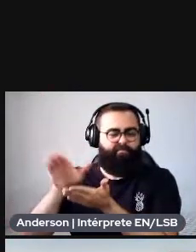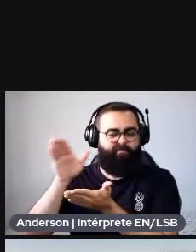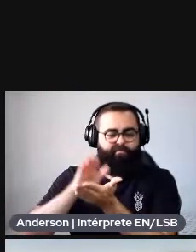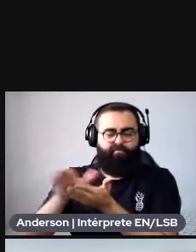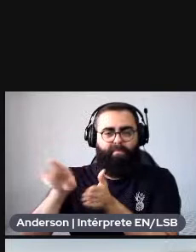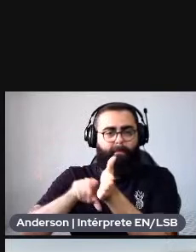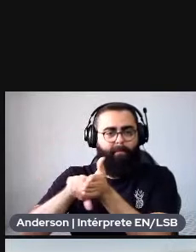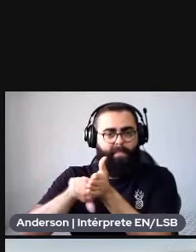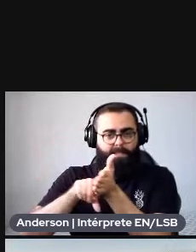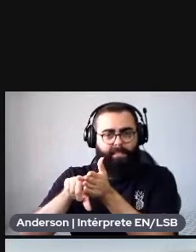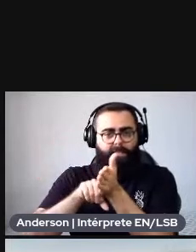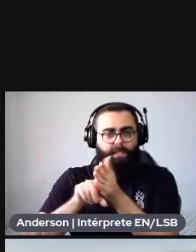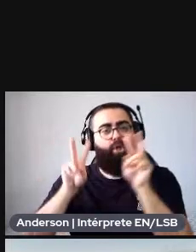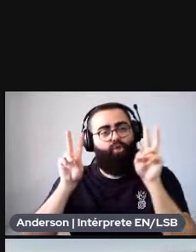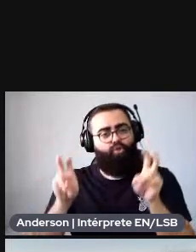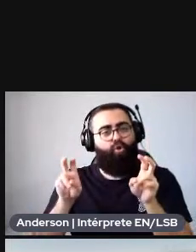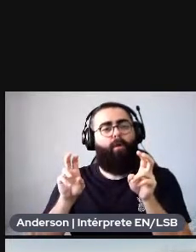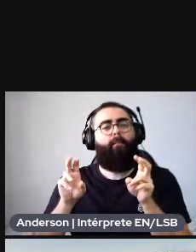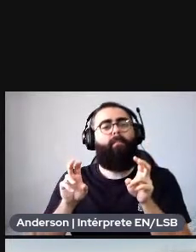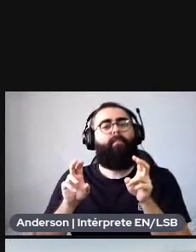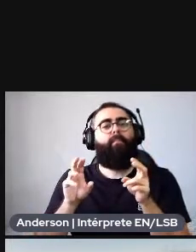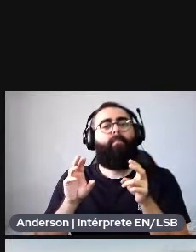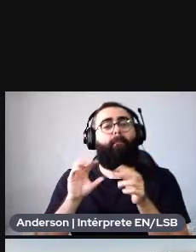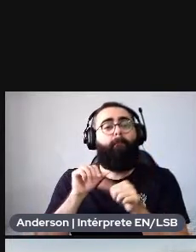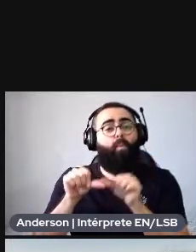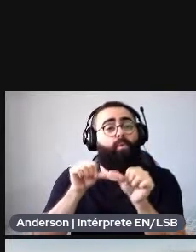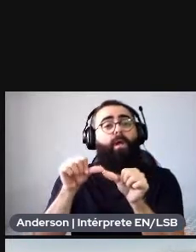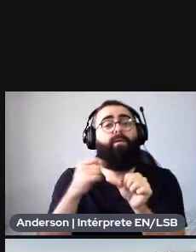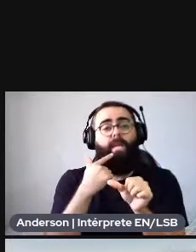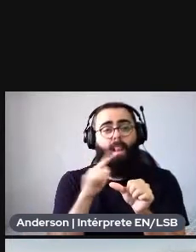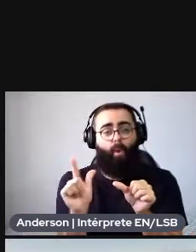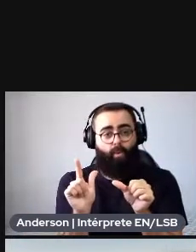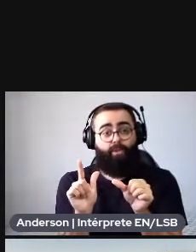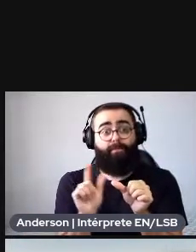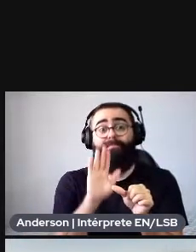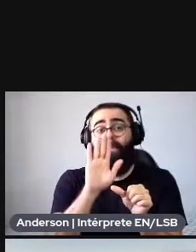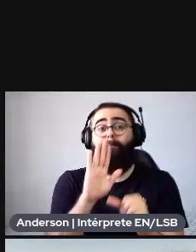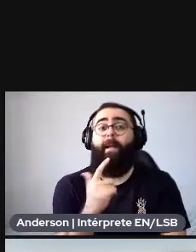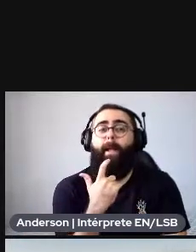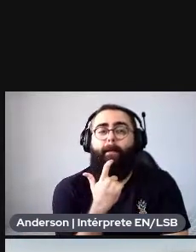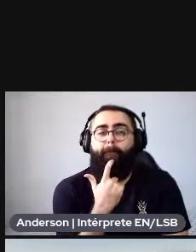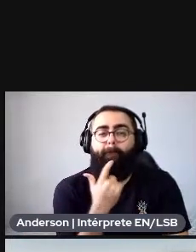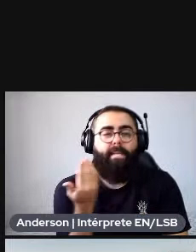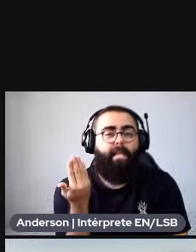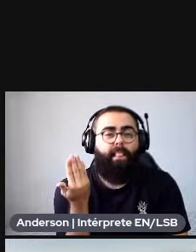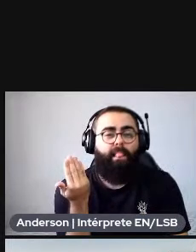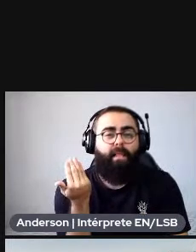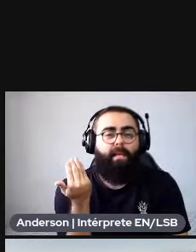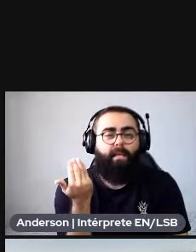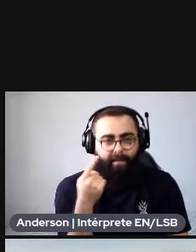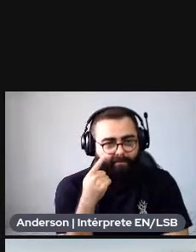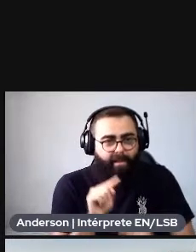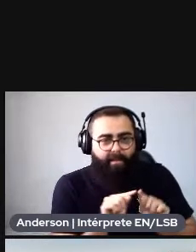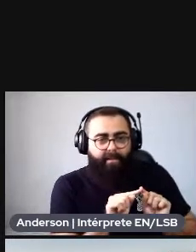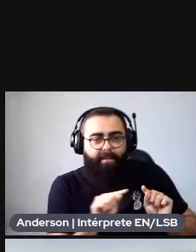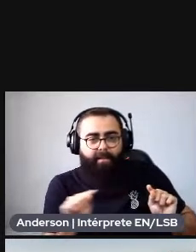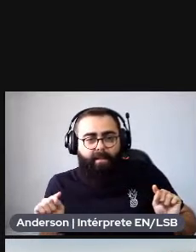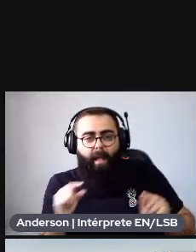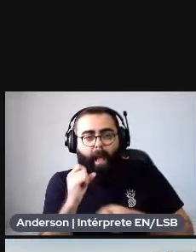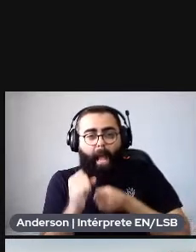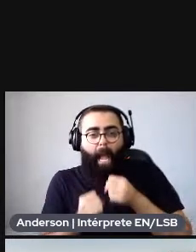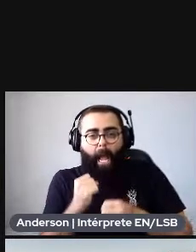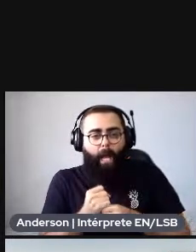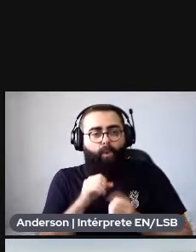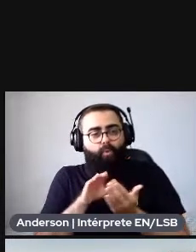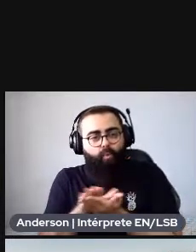change. And secondly, that more recently, as you can see here, as to the year of publication, two notions have